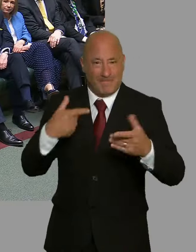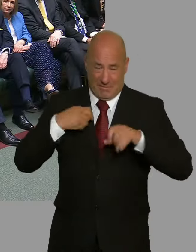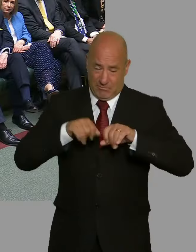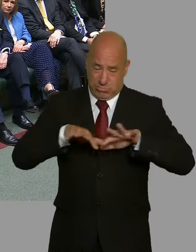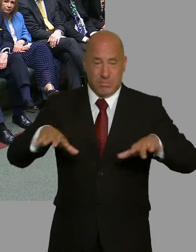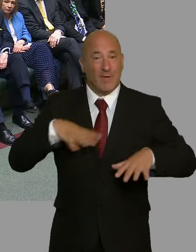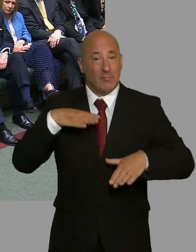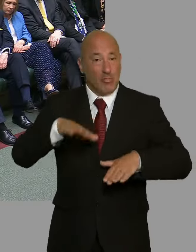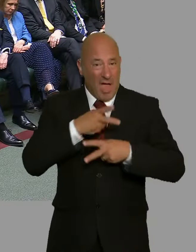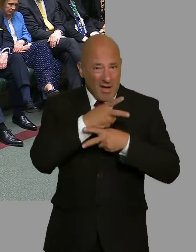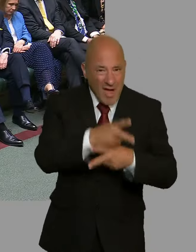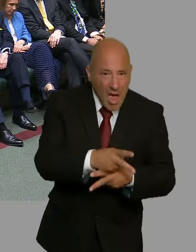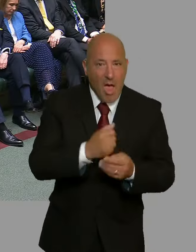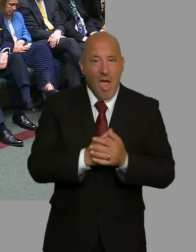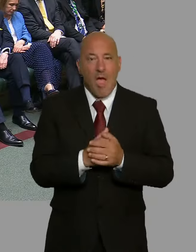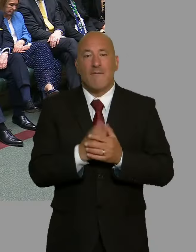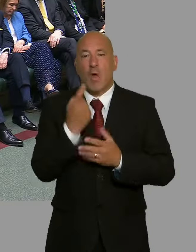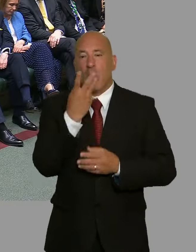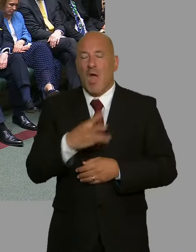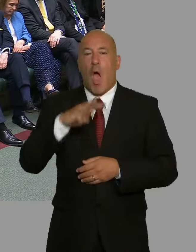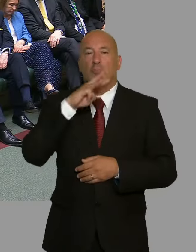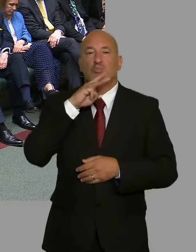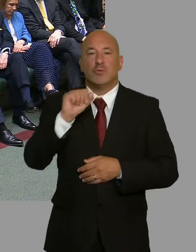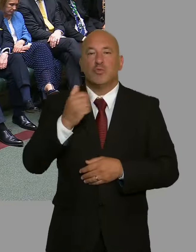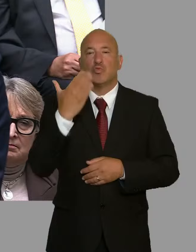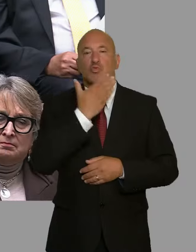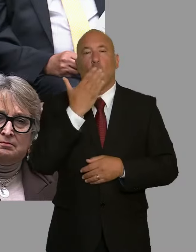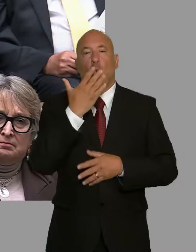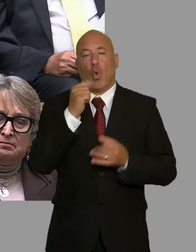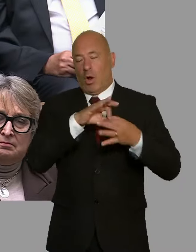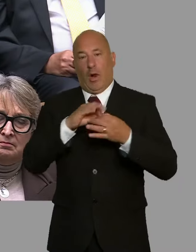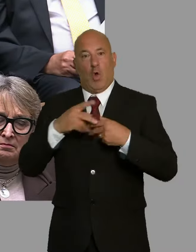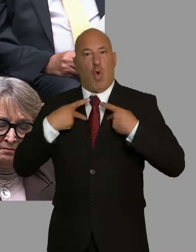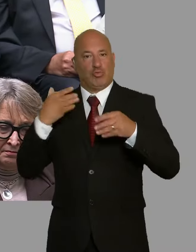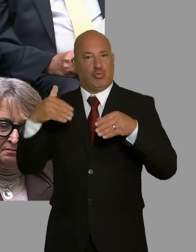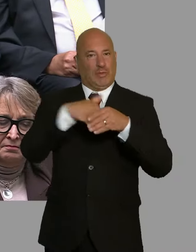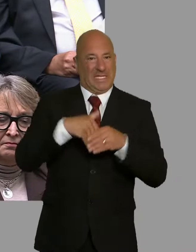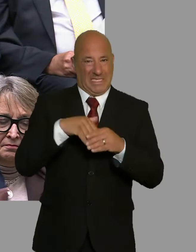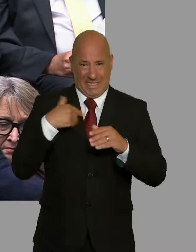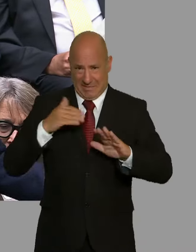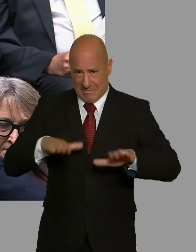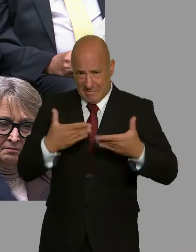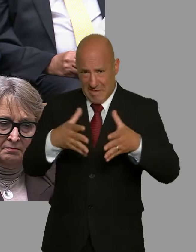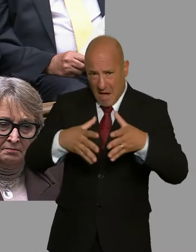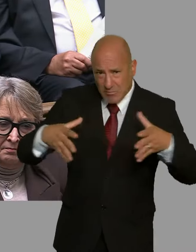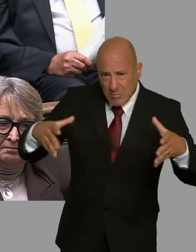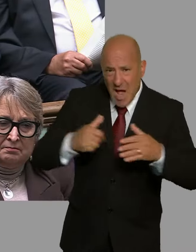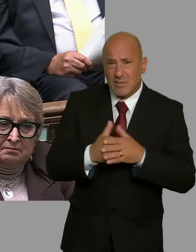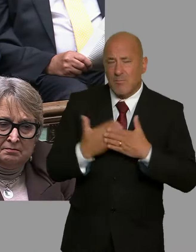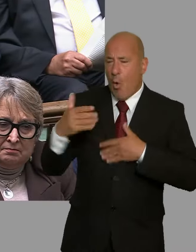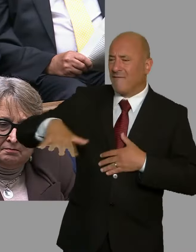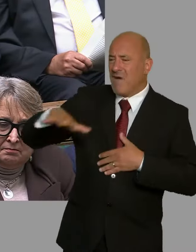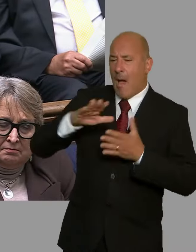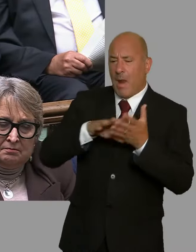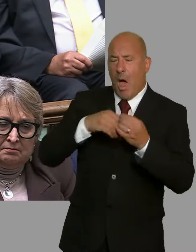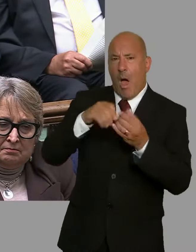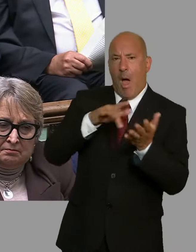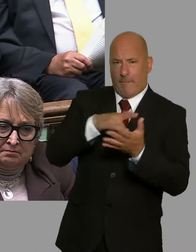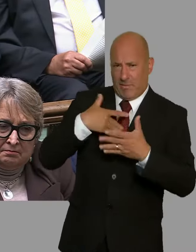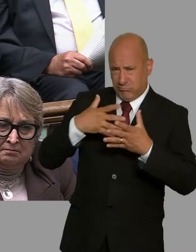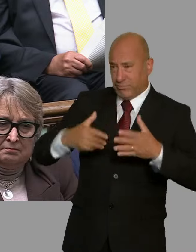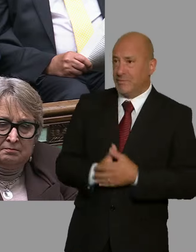associate myself with the Prime Minister's remarks about the terrible fire in Bicester last Thursday? I know from my honourable friend, the member for Bicester and Woodstock,